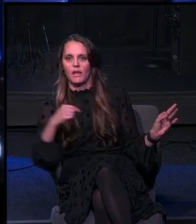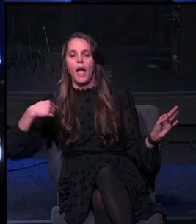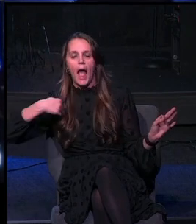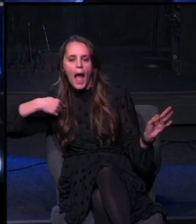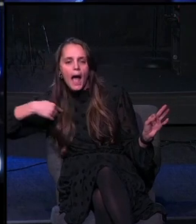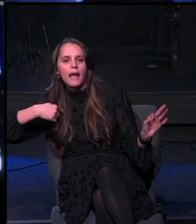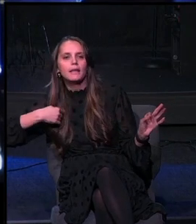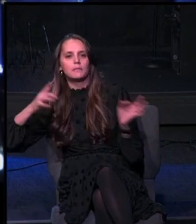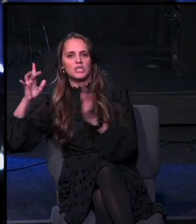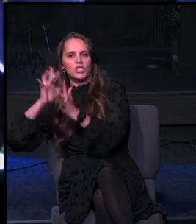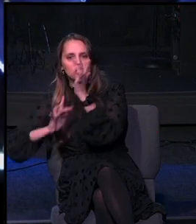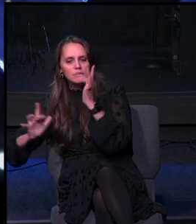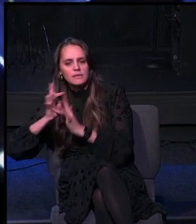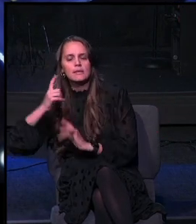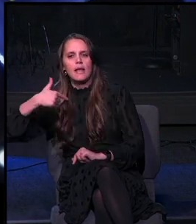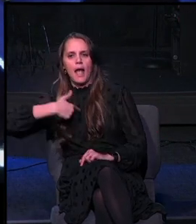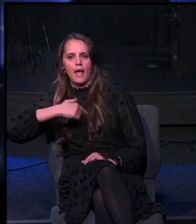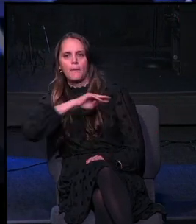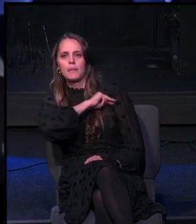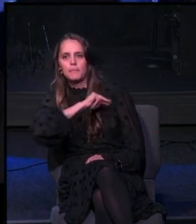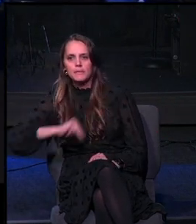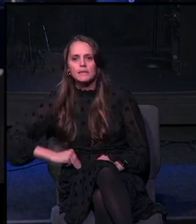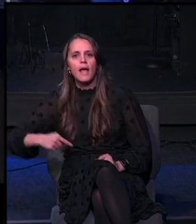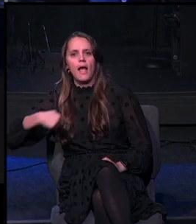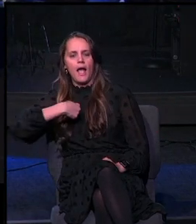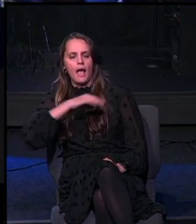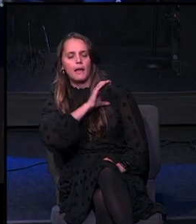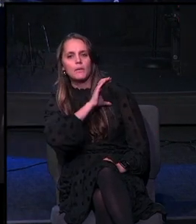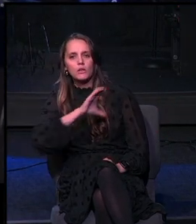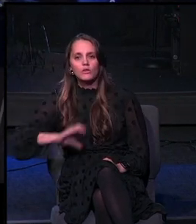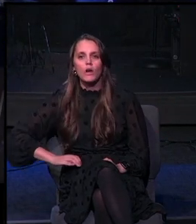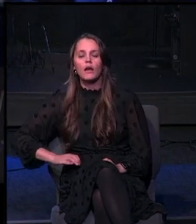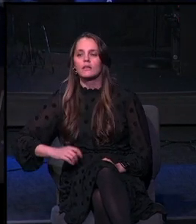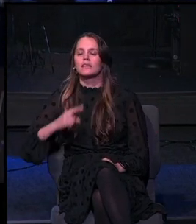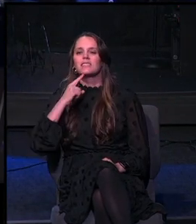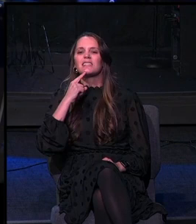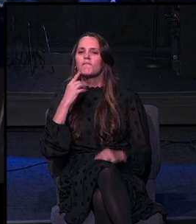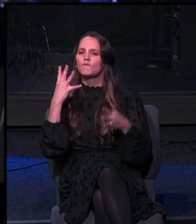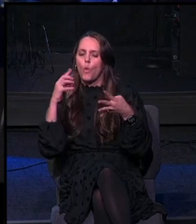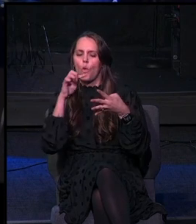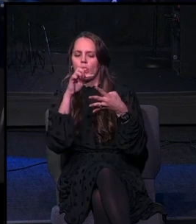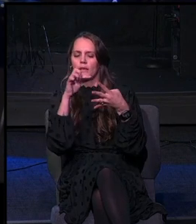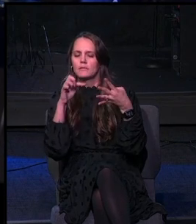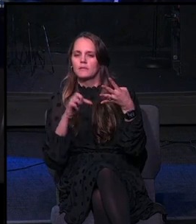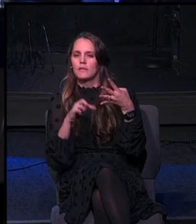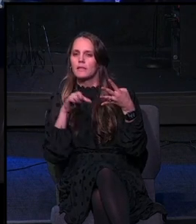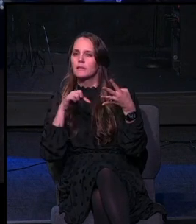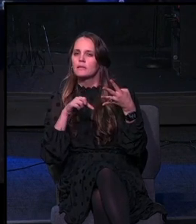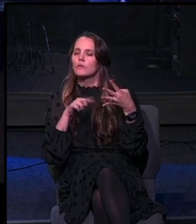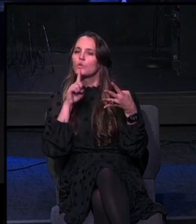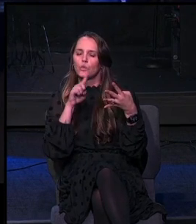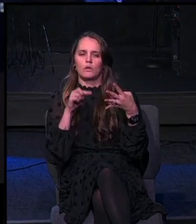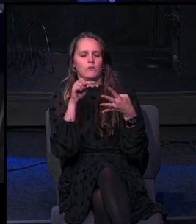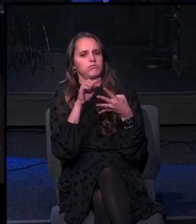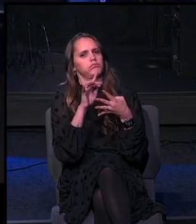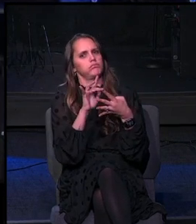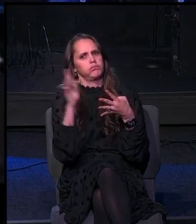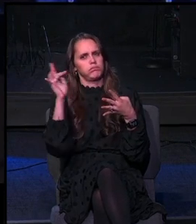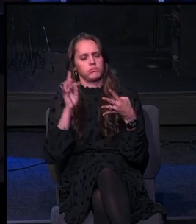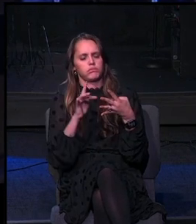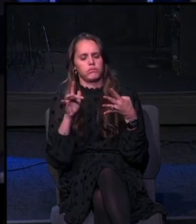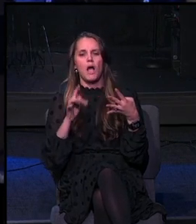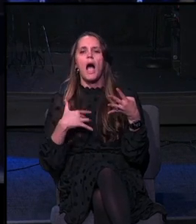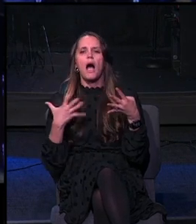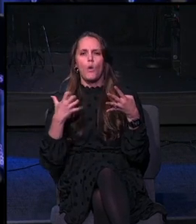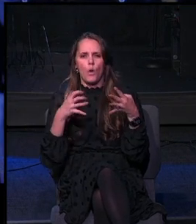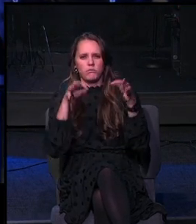Jesus. I am the Messiah. I am the Christ. But he says these four things in here that stick out. I mean, they jump off the page, and it's why I want to work